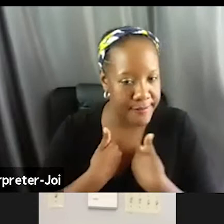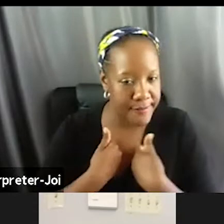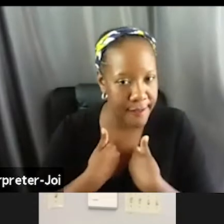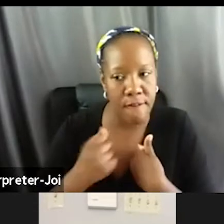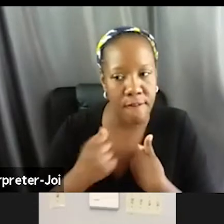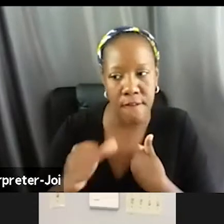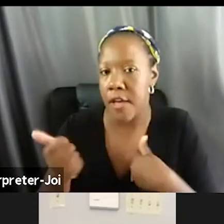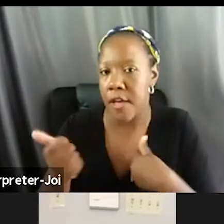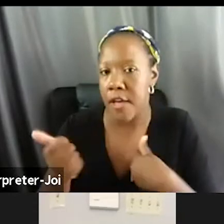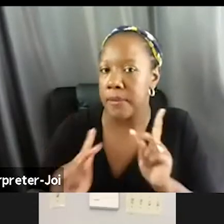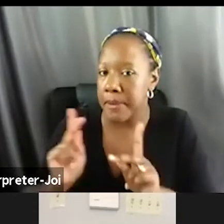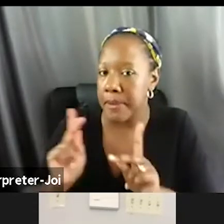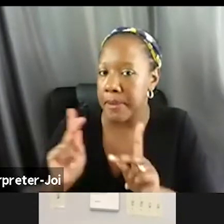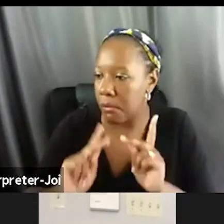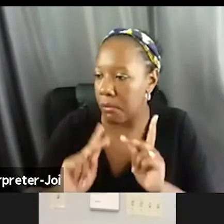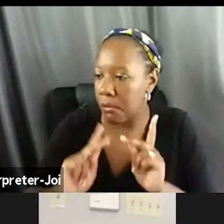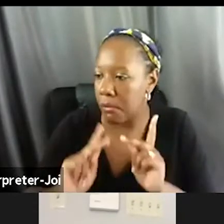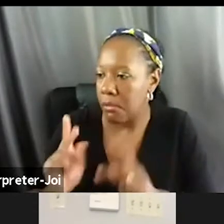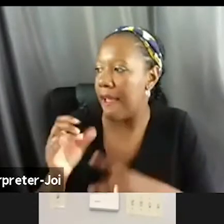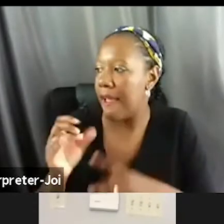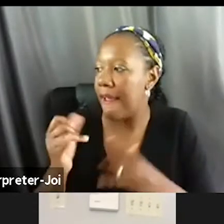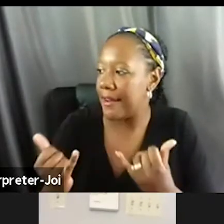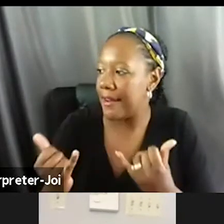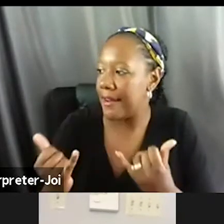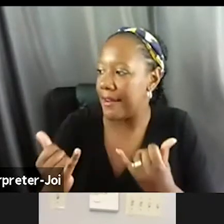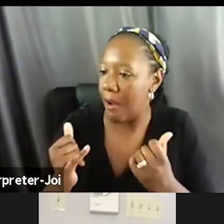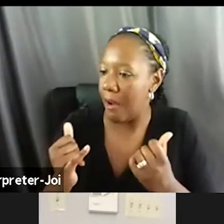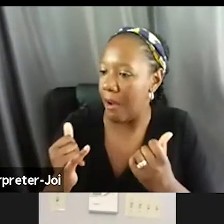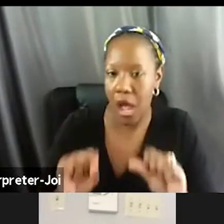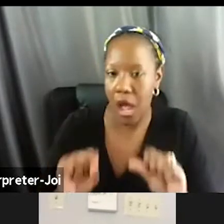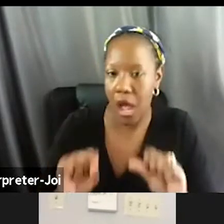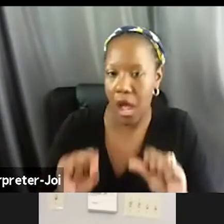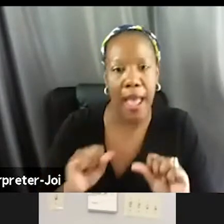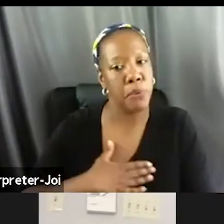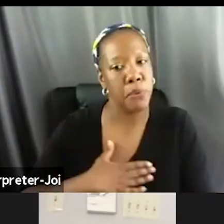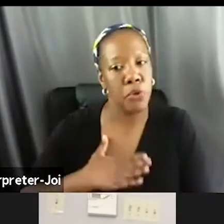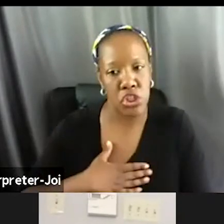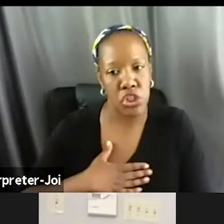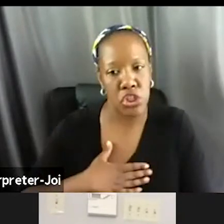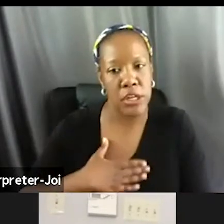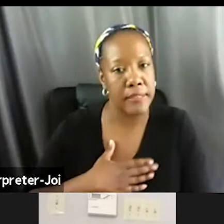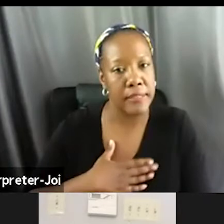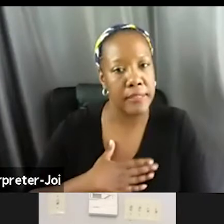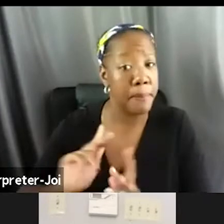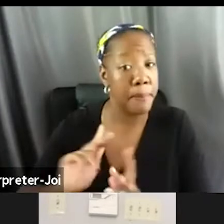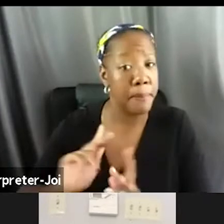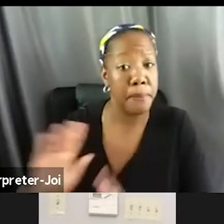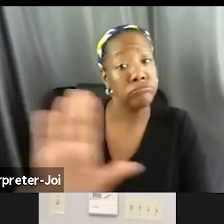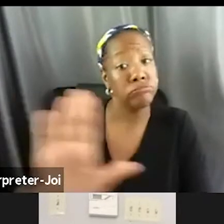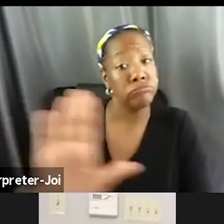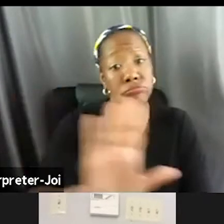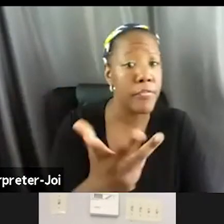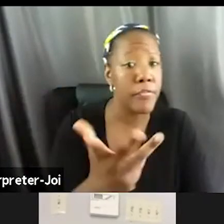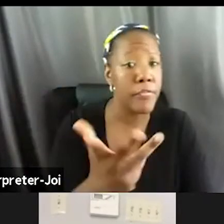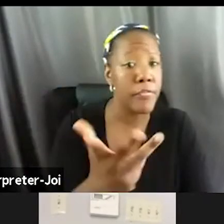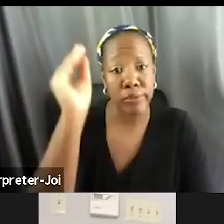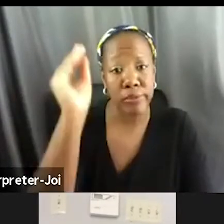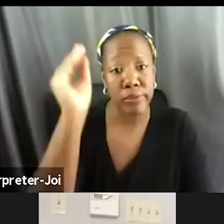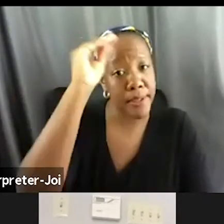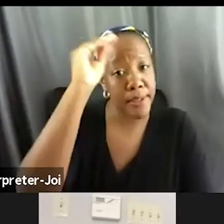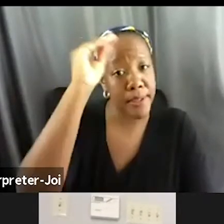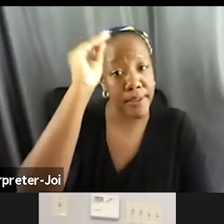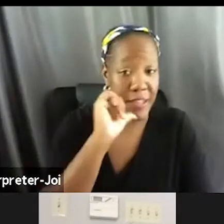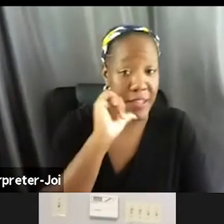And I've begun to be able to appreciate that people have their own opinions and they don't have to agree